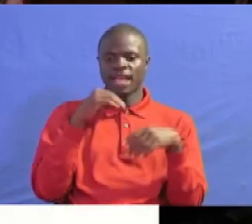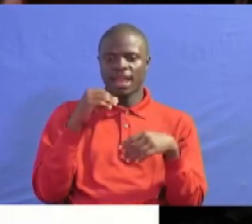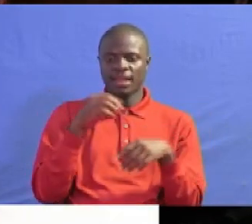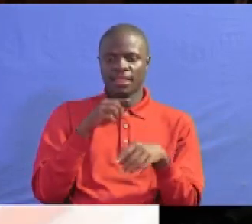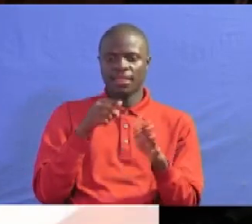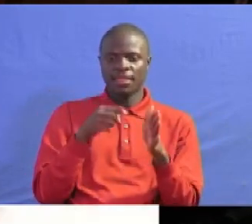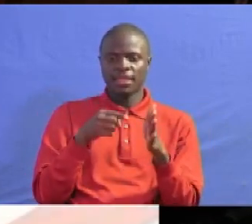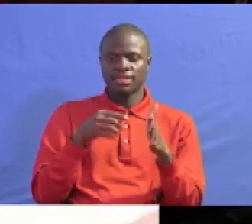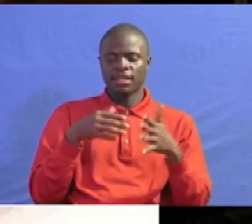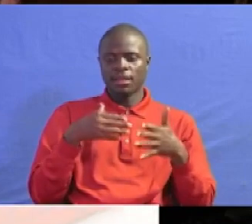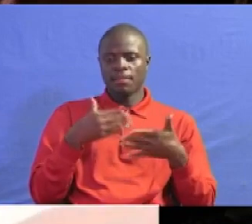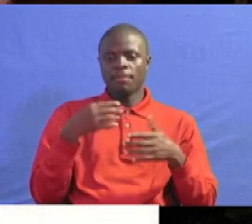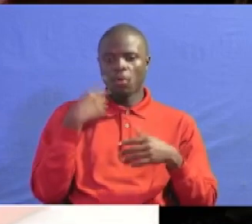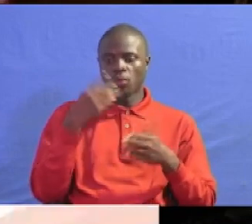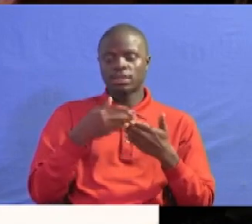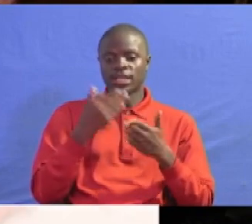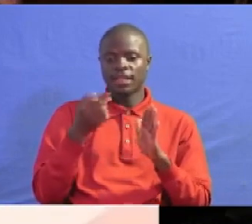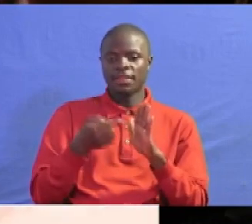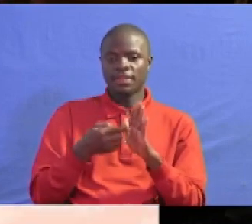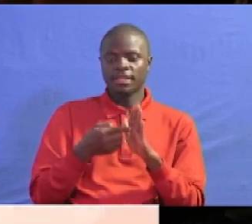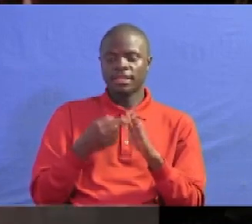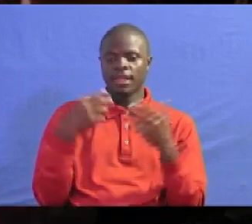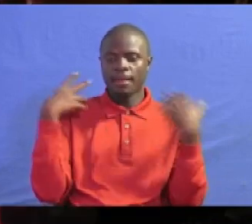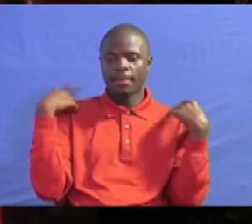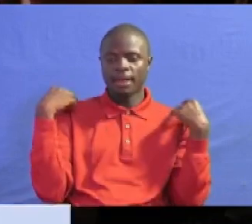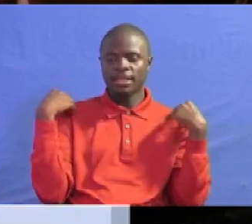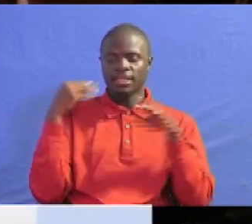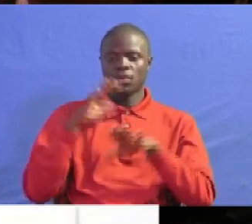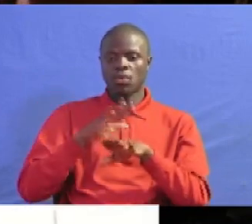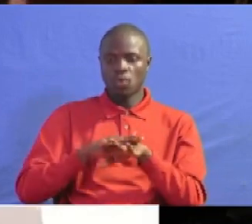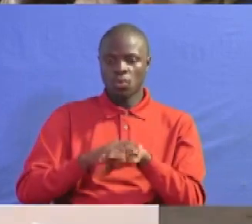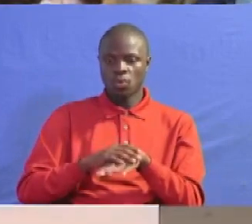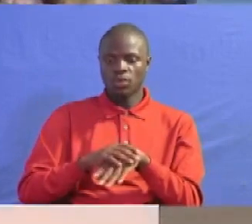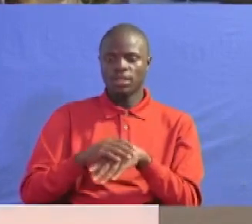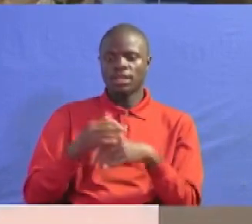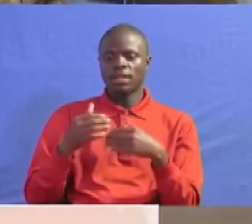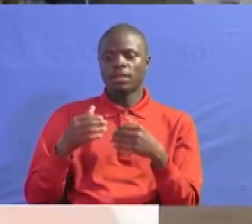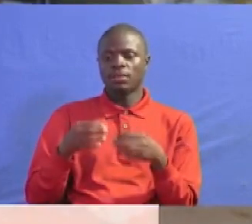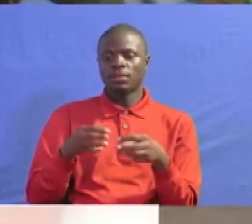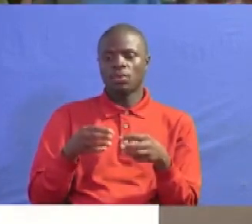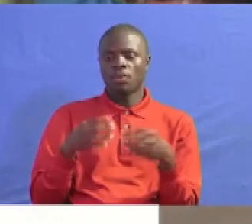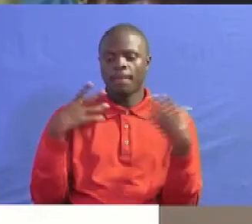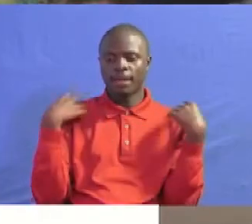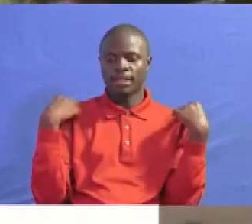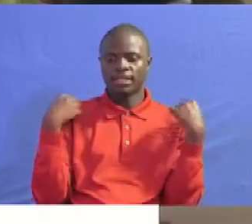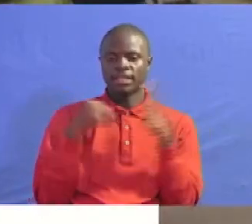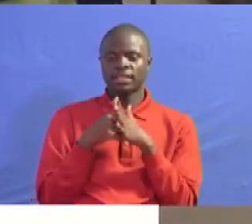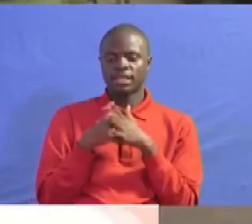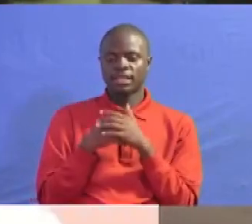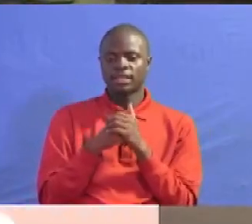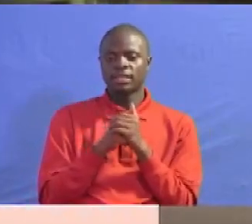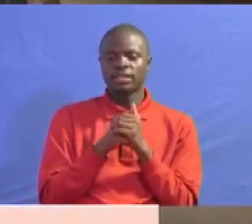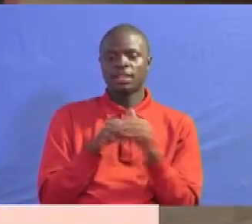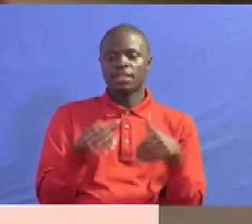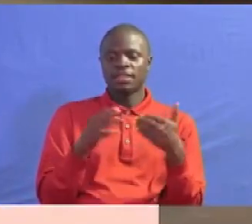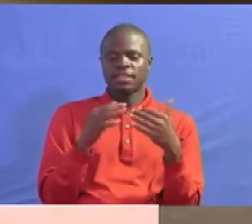handlers of food items within the market practice good handling practices. Mafunzo haya yamepeanwa